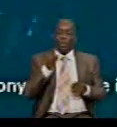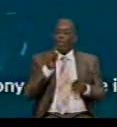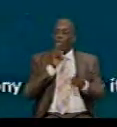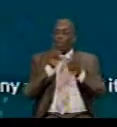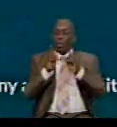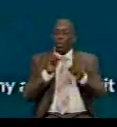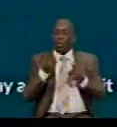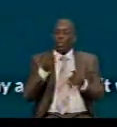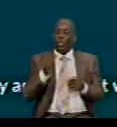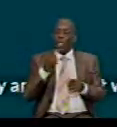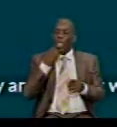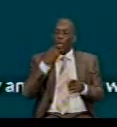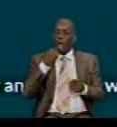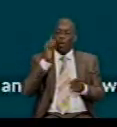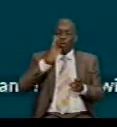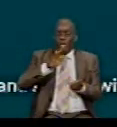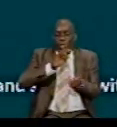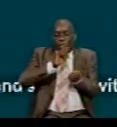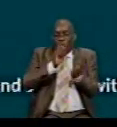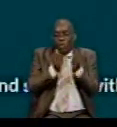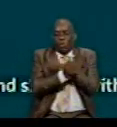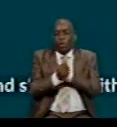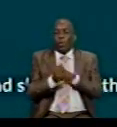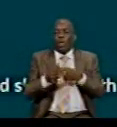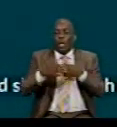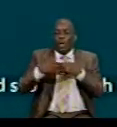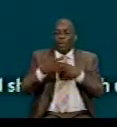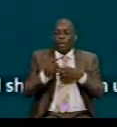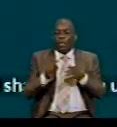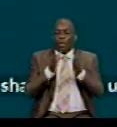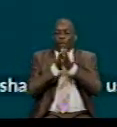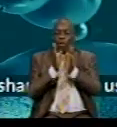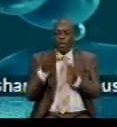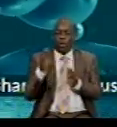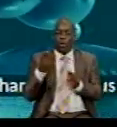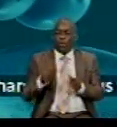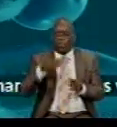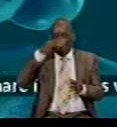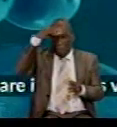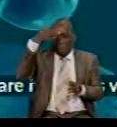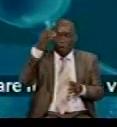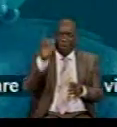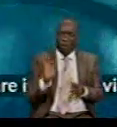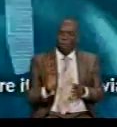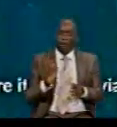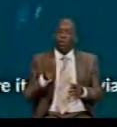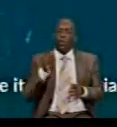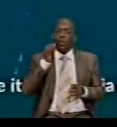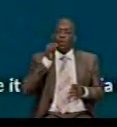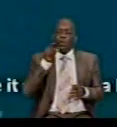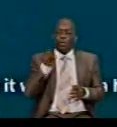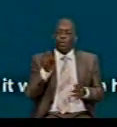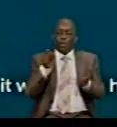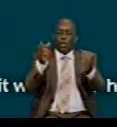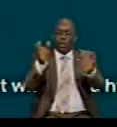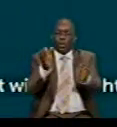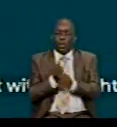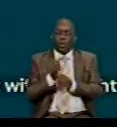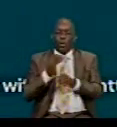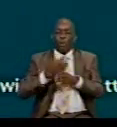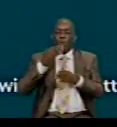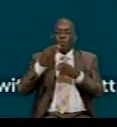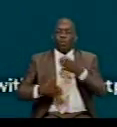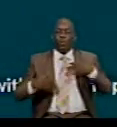the prayer of the man of God last night, she said she received a total healing. Praise the